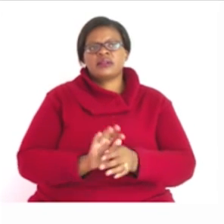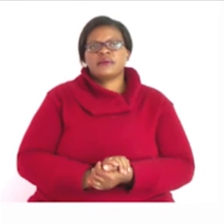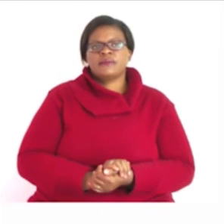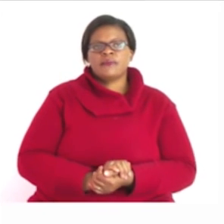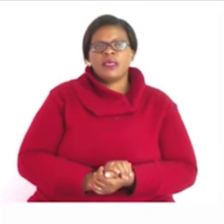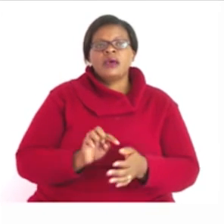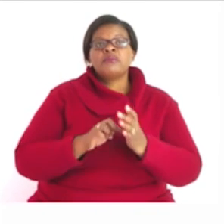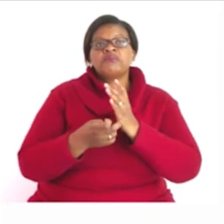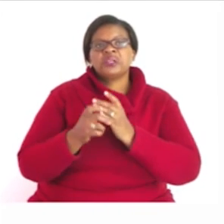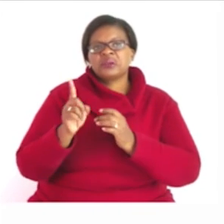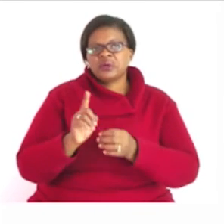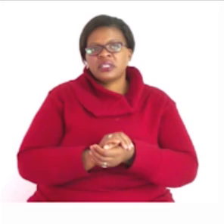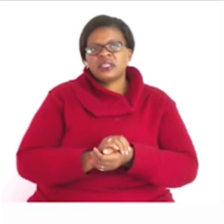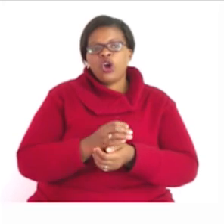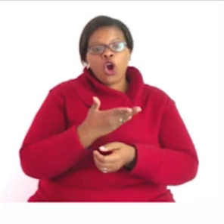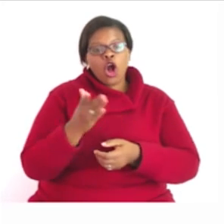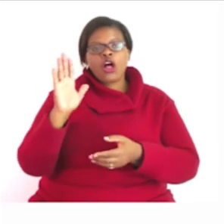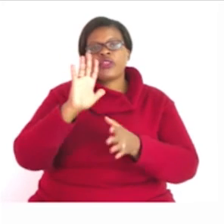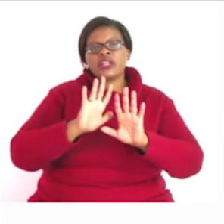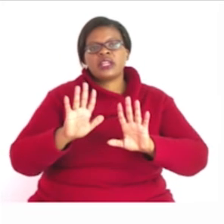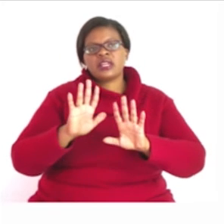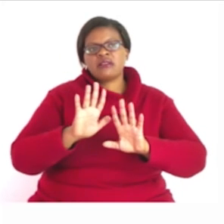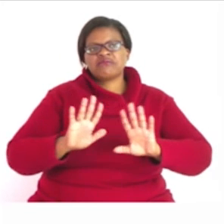mean? All the numbers that are not colored,